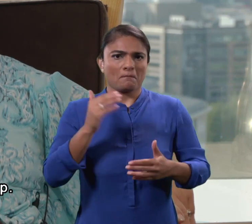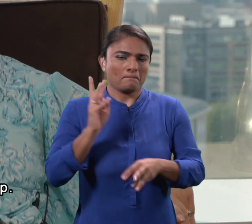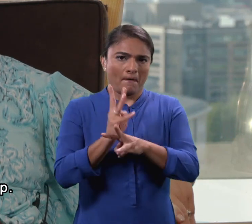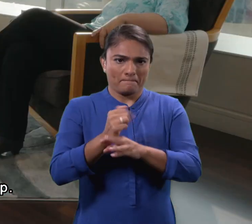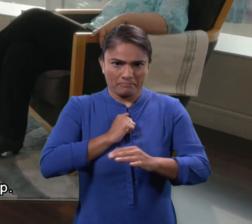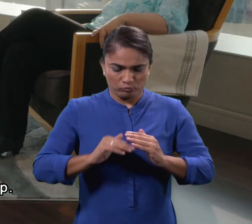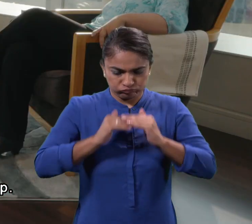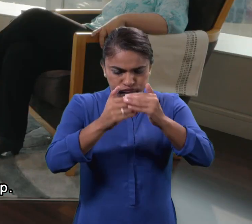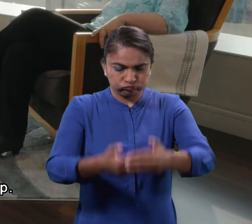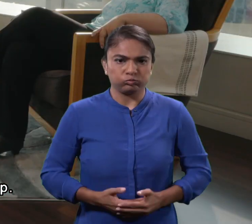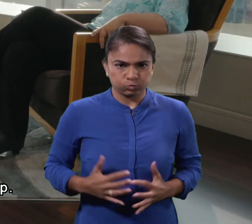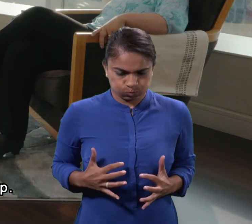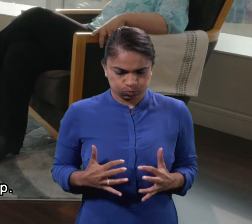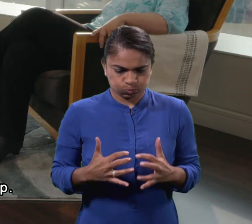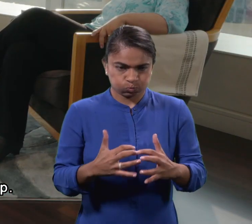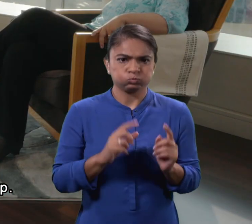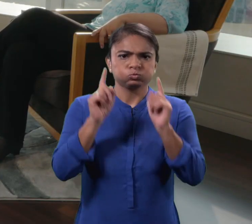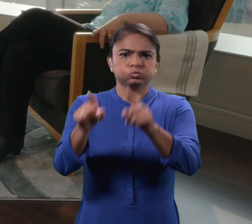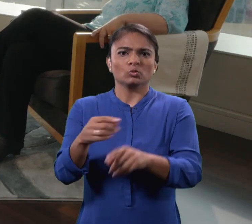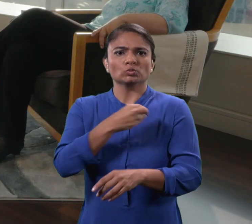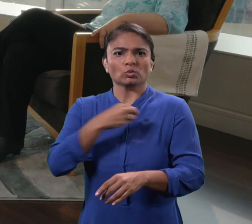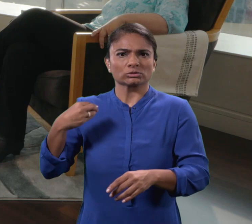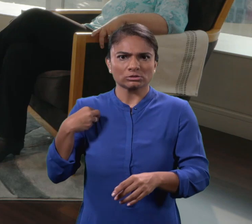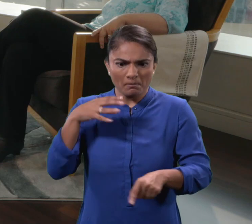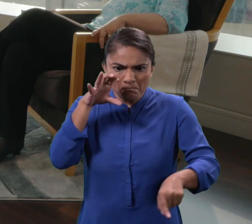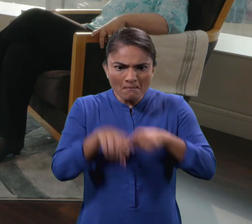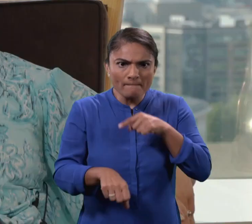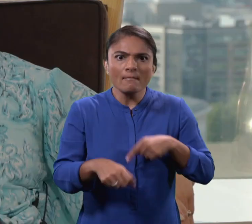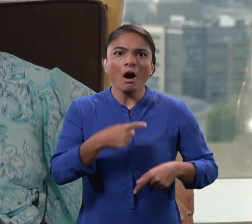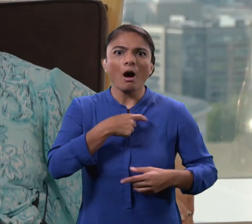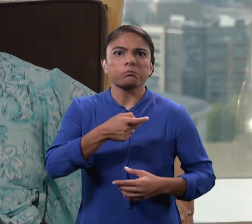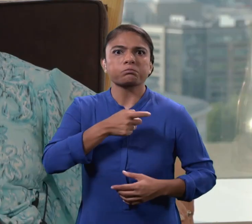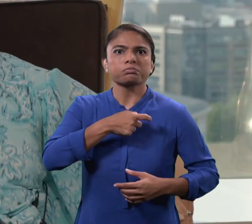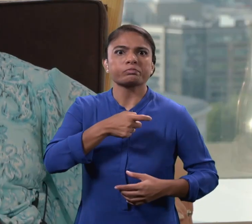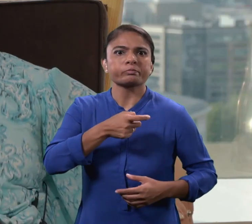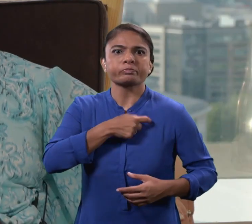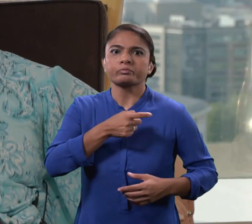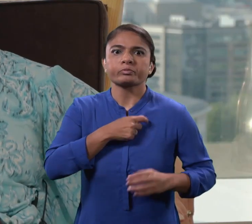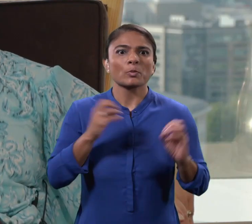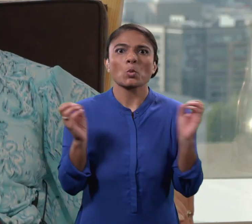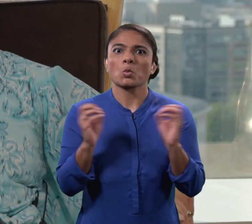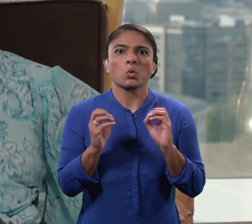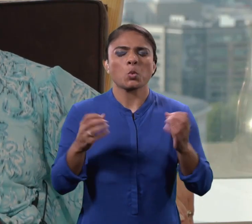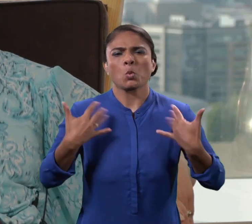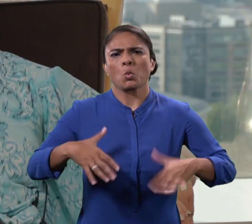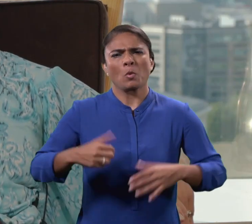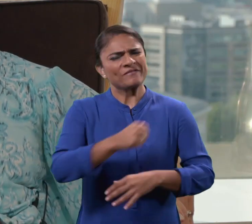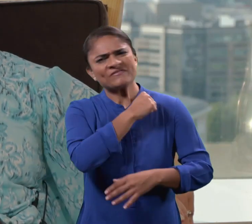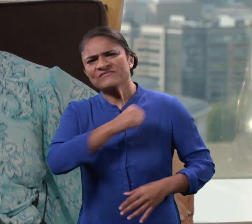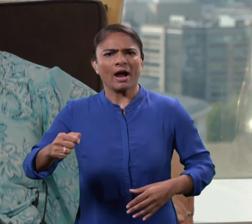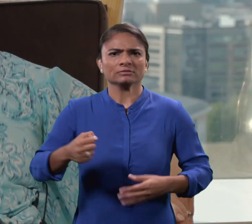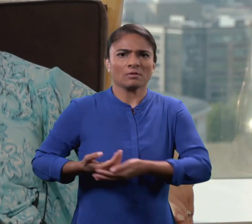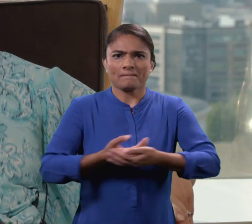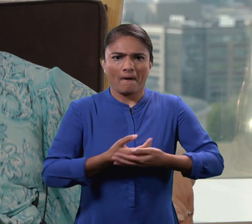months pregnant when she went to the doctor for a checkup, and then they discovered I had no heartbeat, and they had